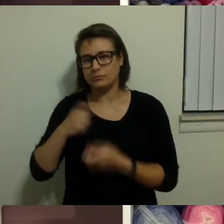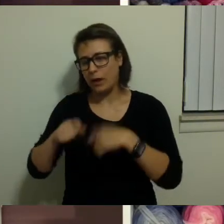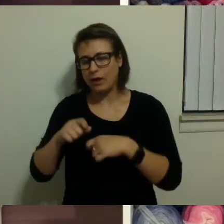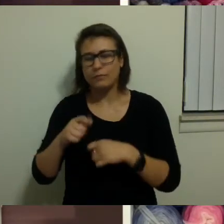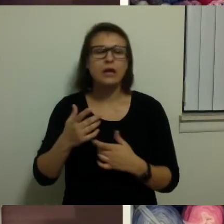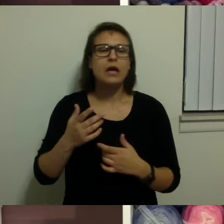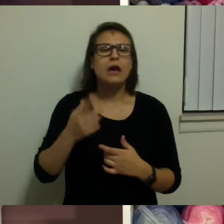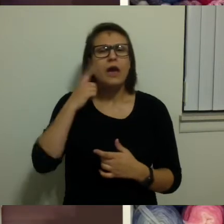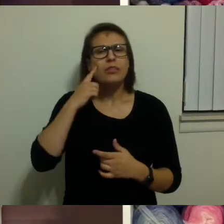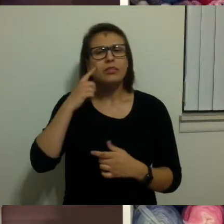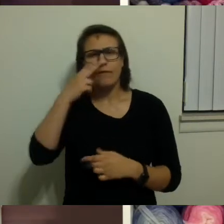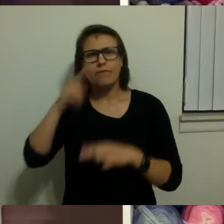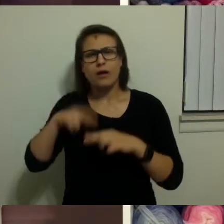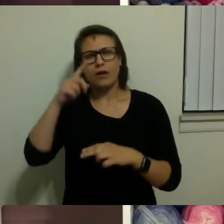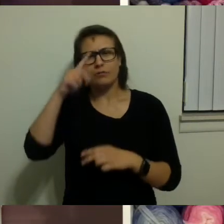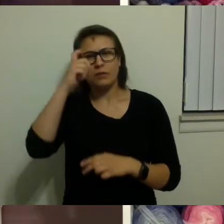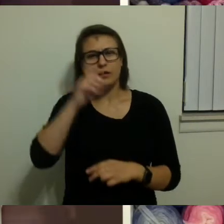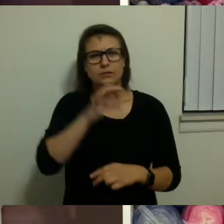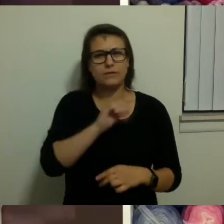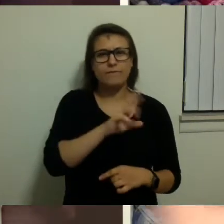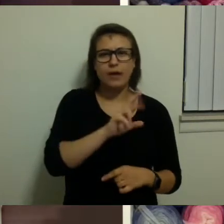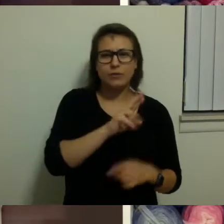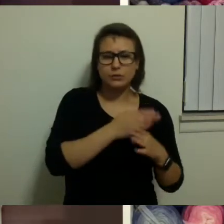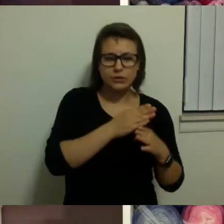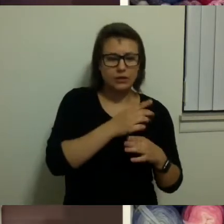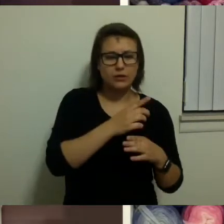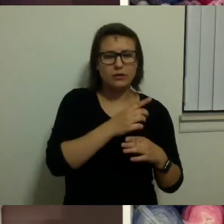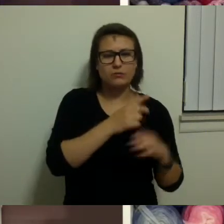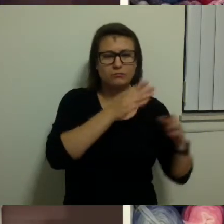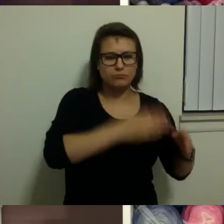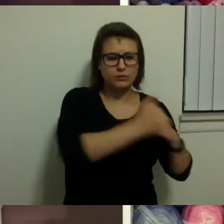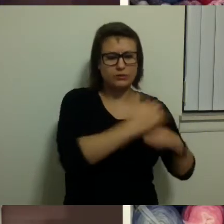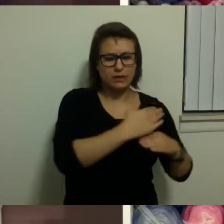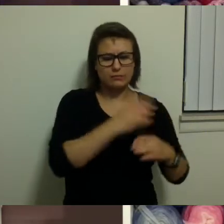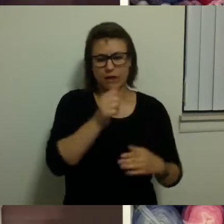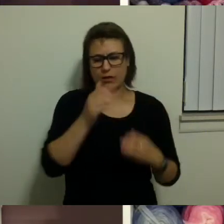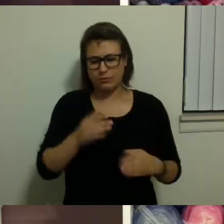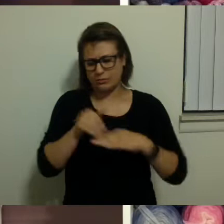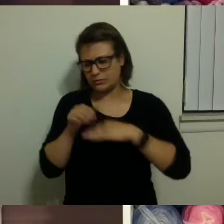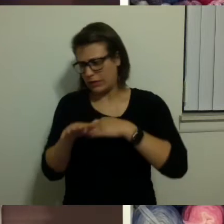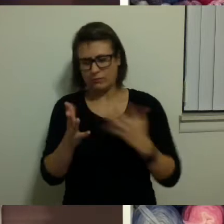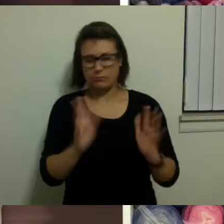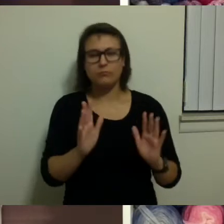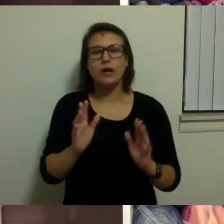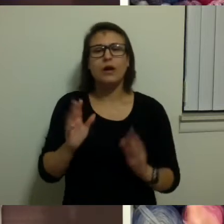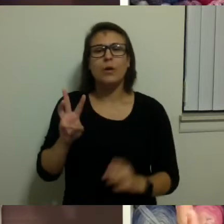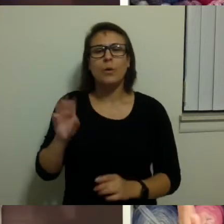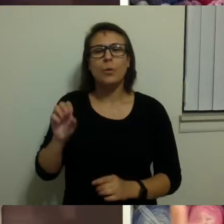lot of fun because fiber share matches you with two people, one that sends to you and one that you send to. But wool